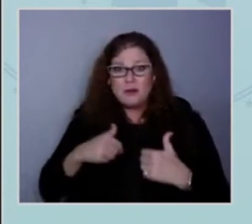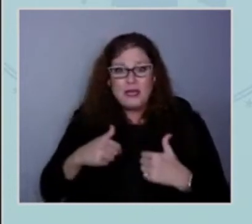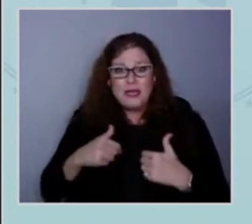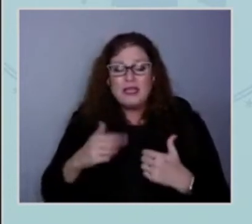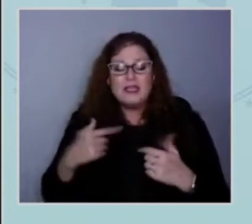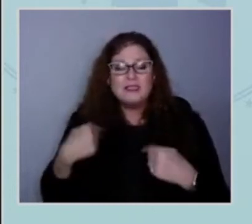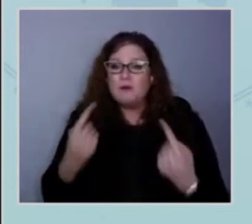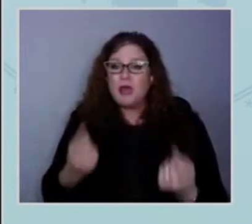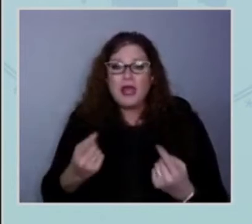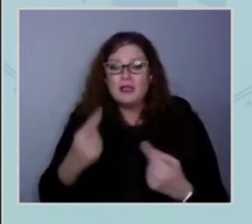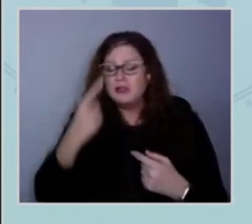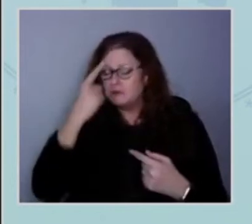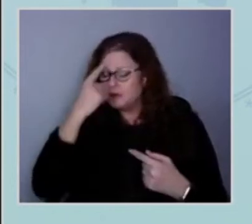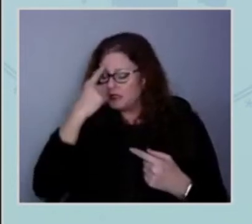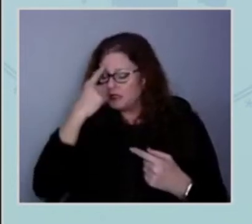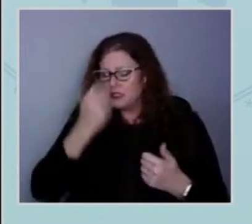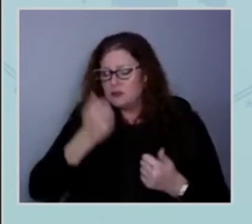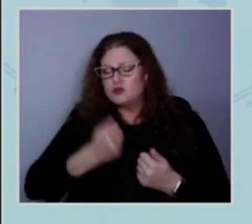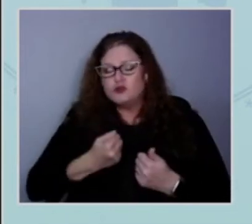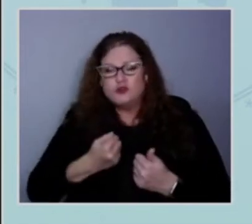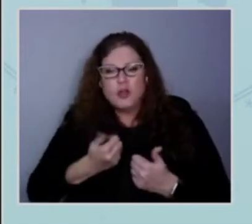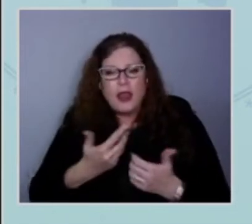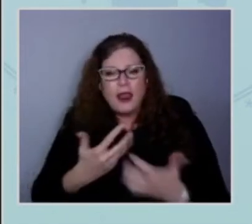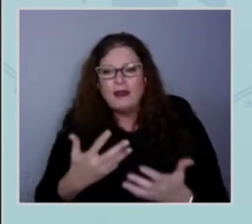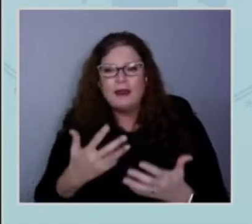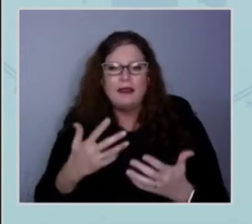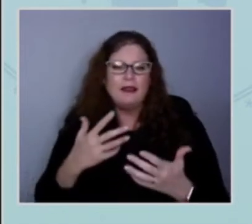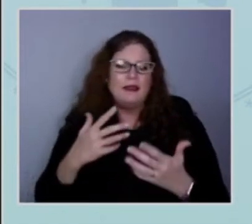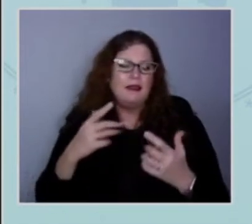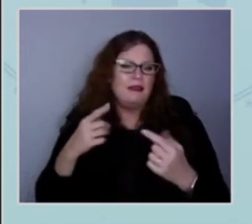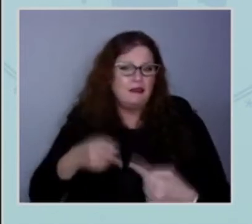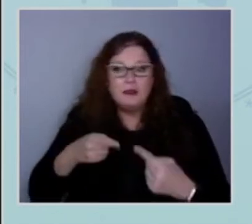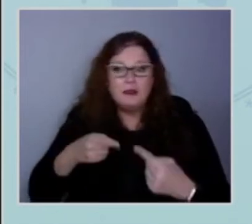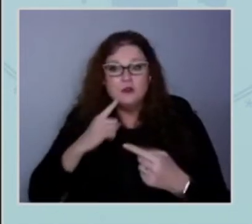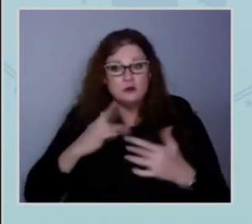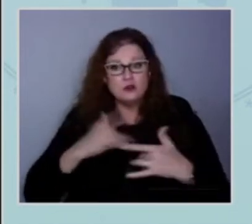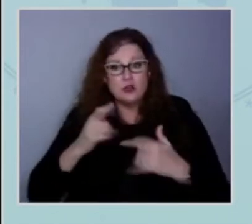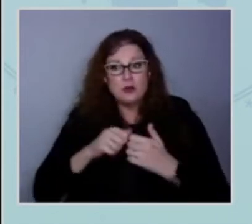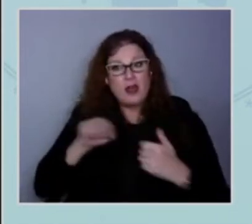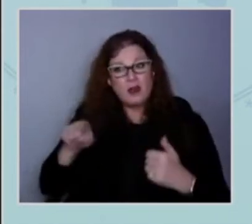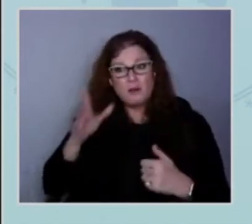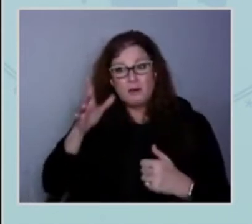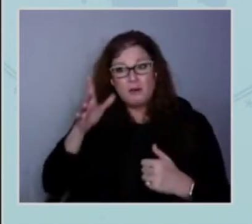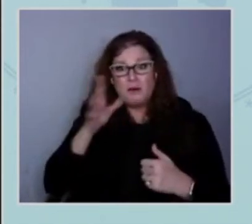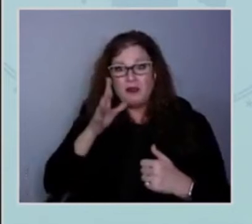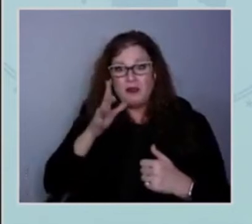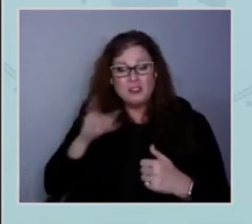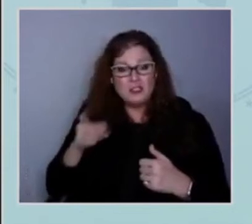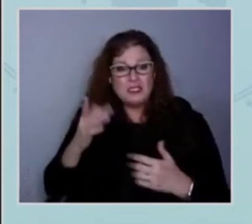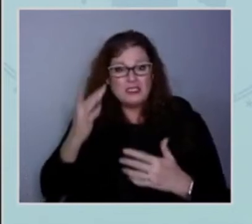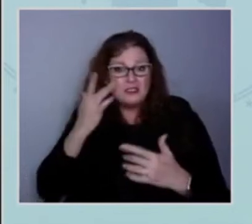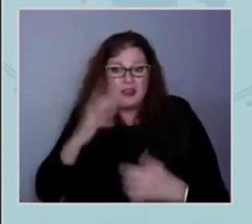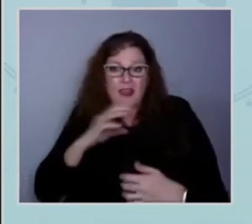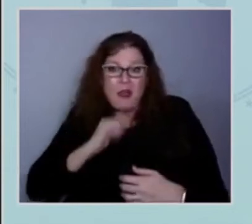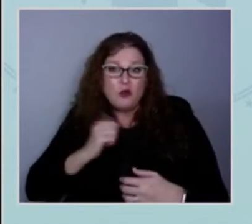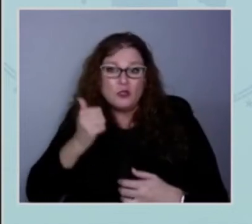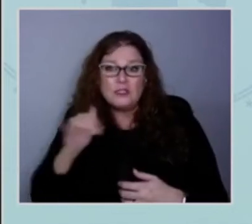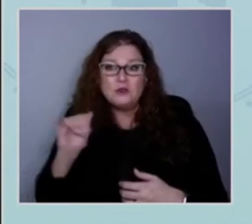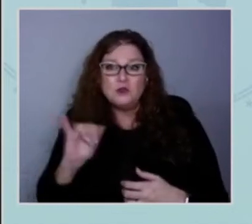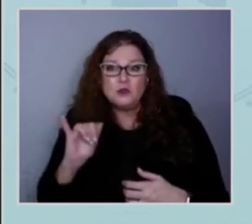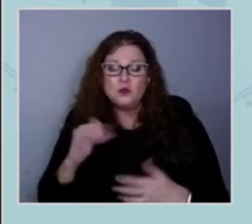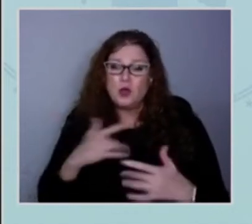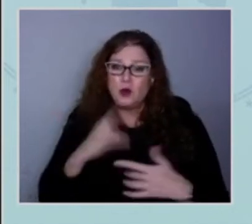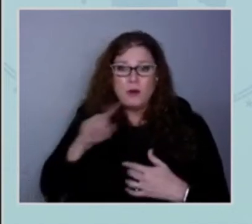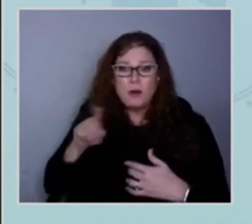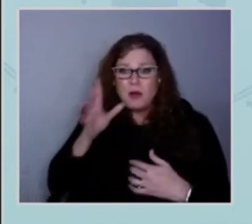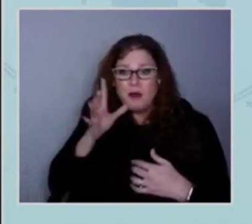and move on. I mean, my mother is here with me. It's just been mentally straining and draining to have to worry